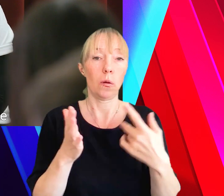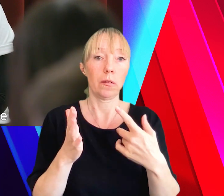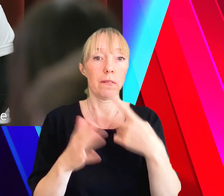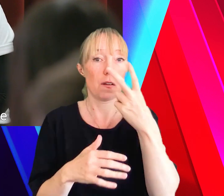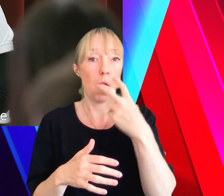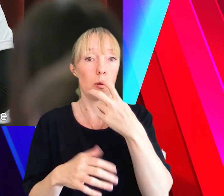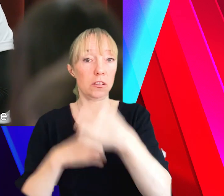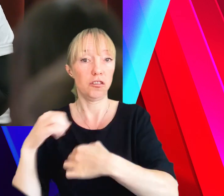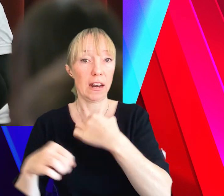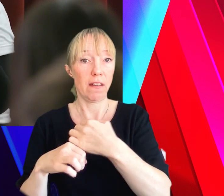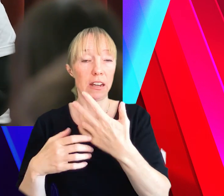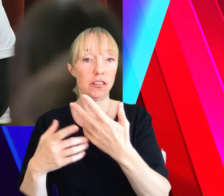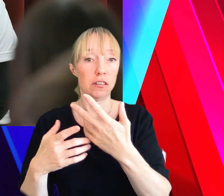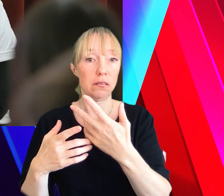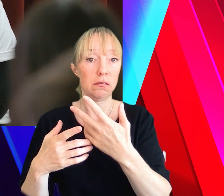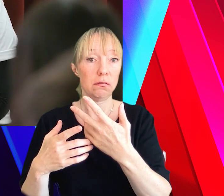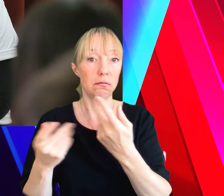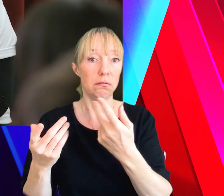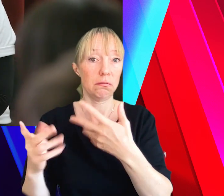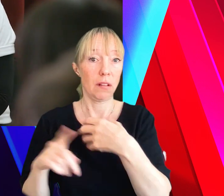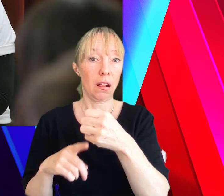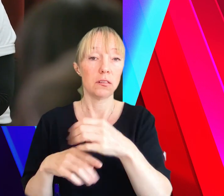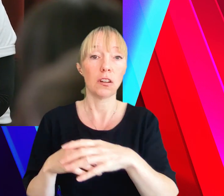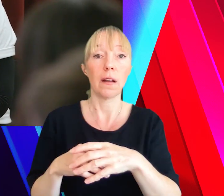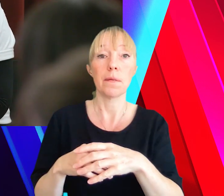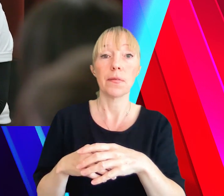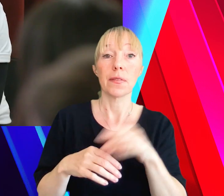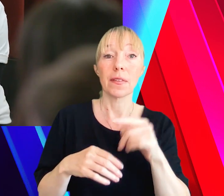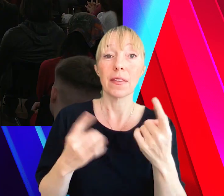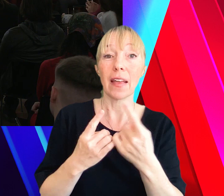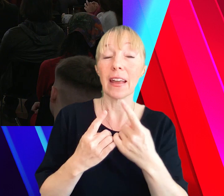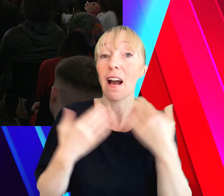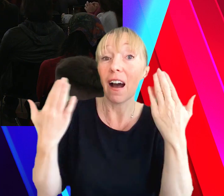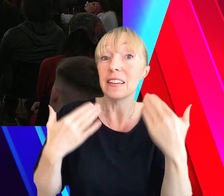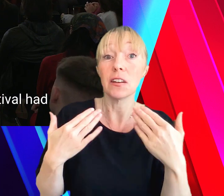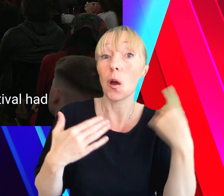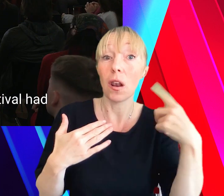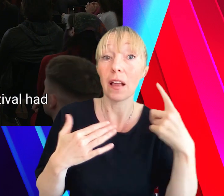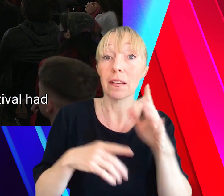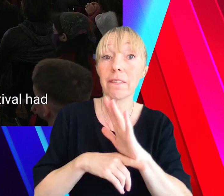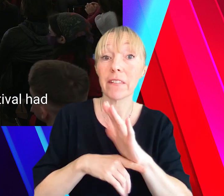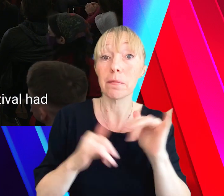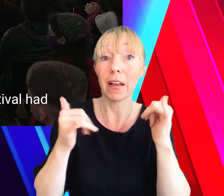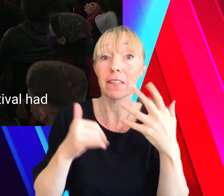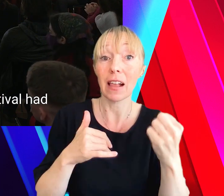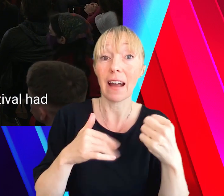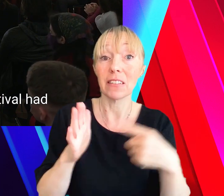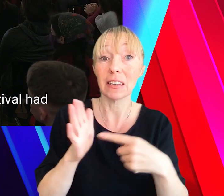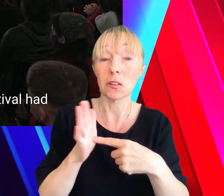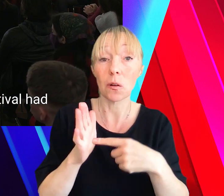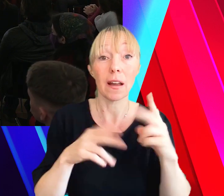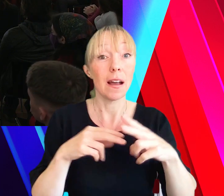elaborate TikToks for like an elderly generation running culture. I mean, just out of interest, I didn't know London Film Festival had a